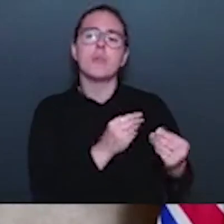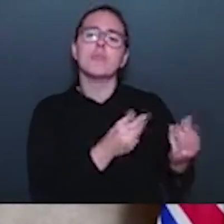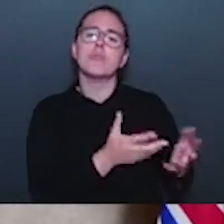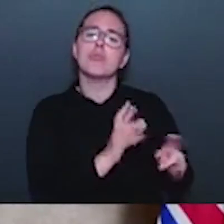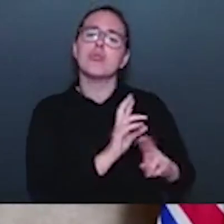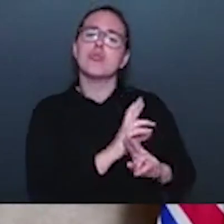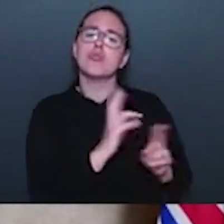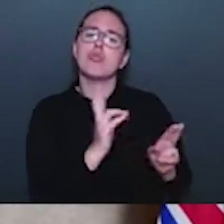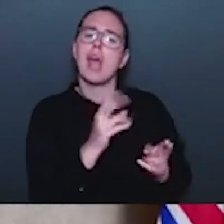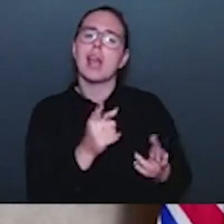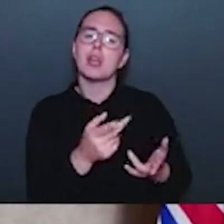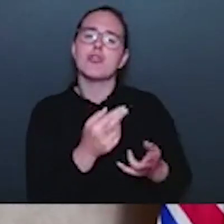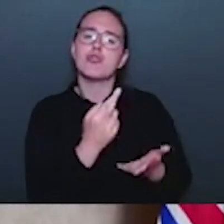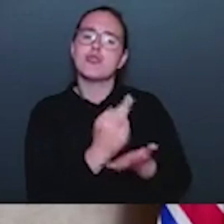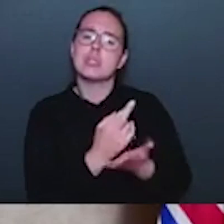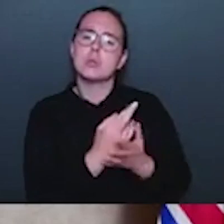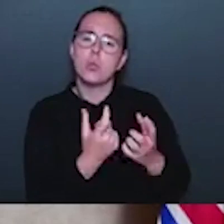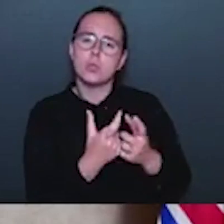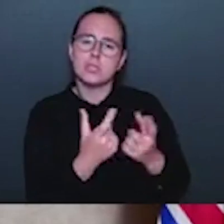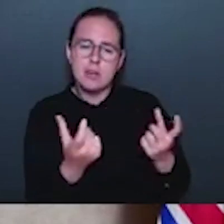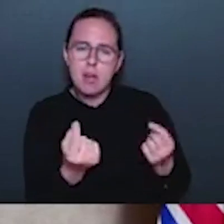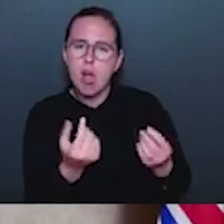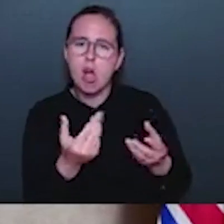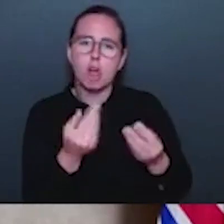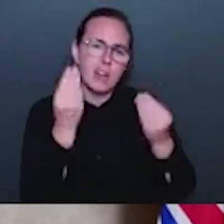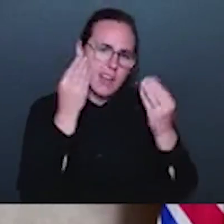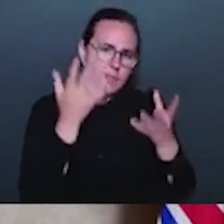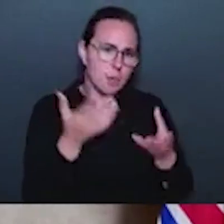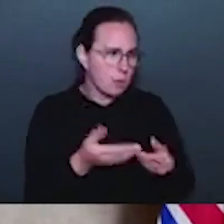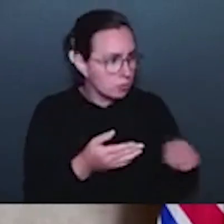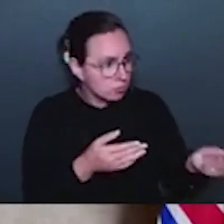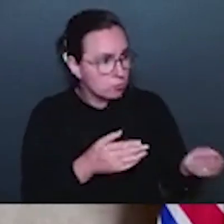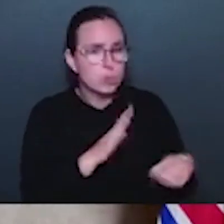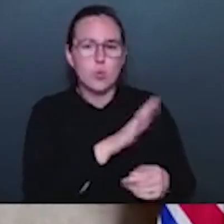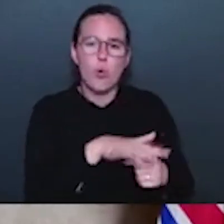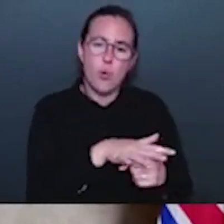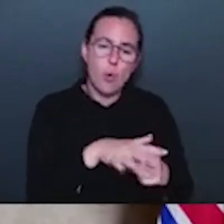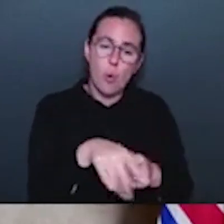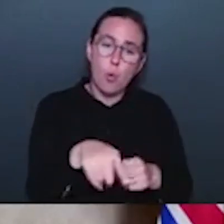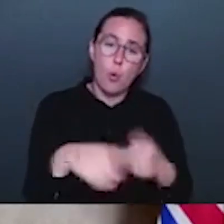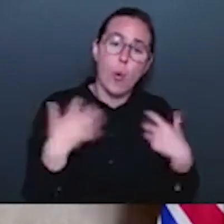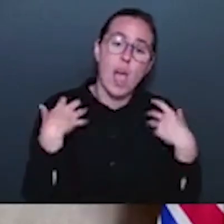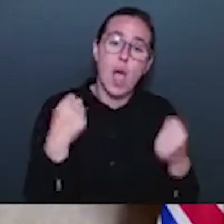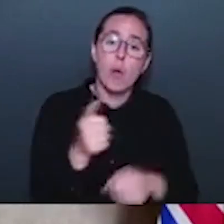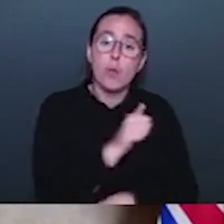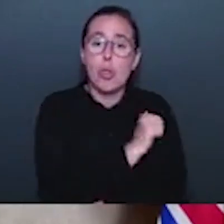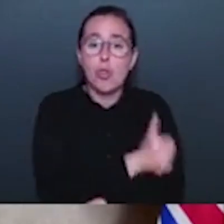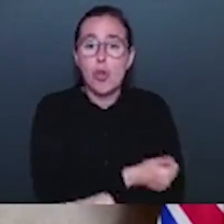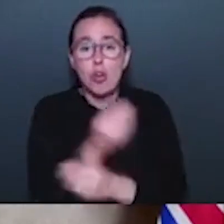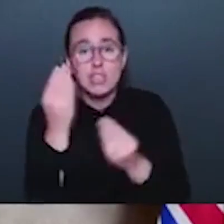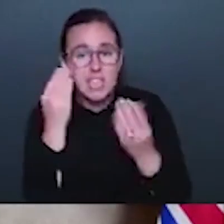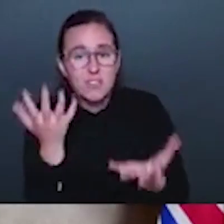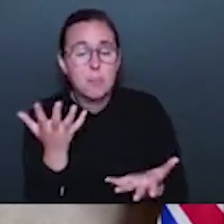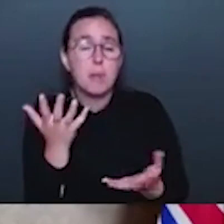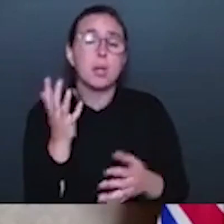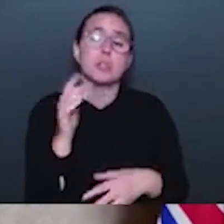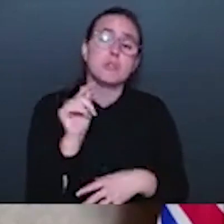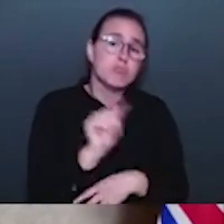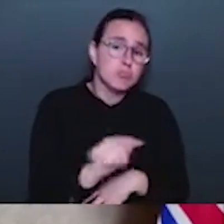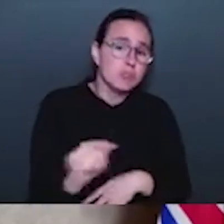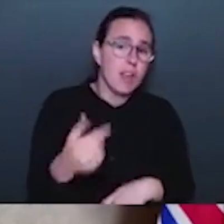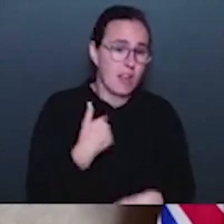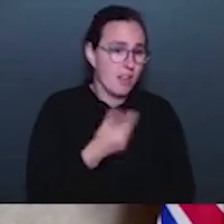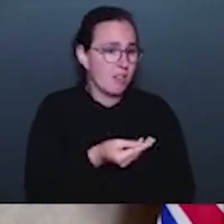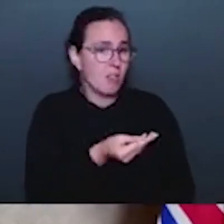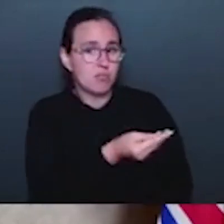health authority resources, and this will be the resource card that police will provide to individuals